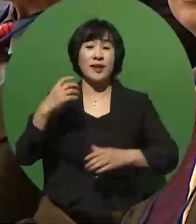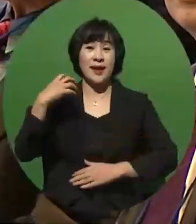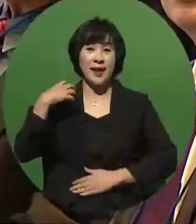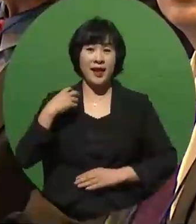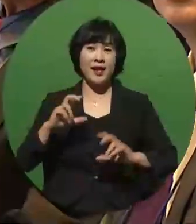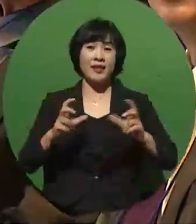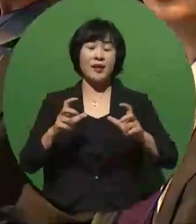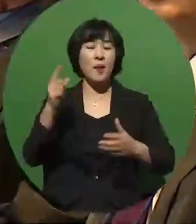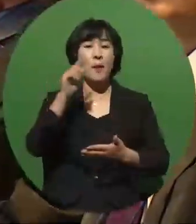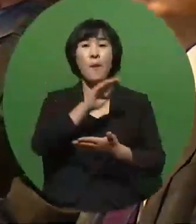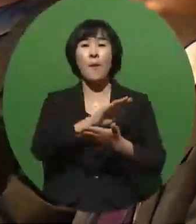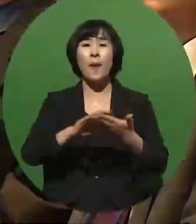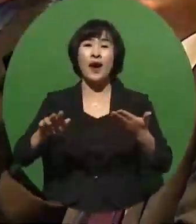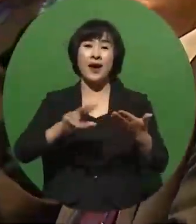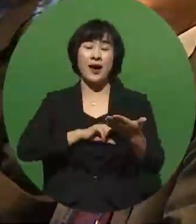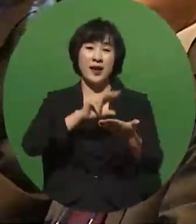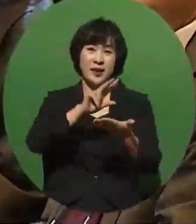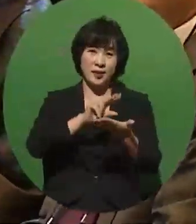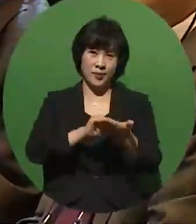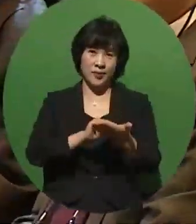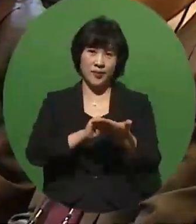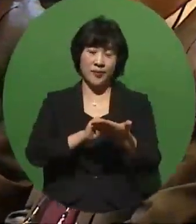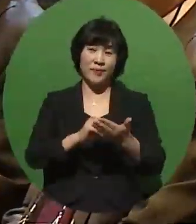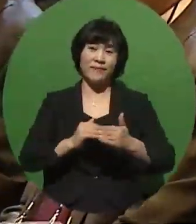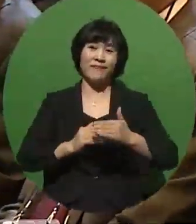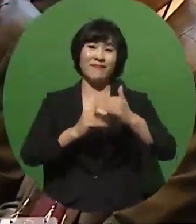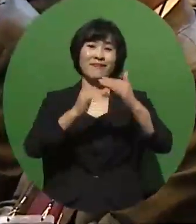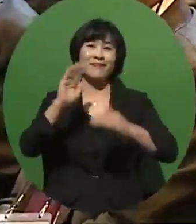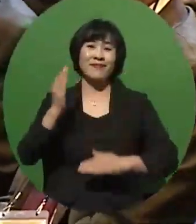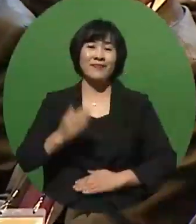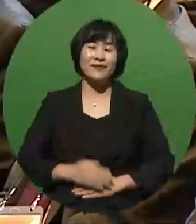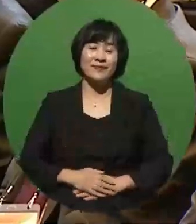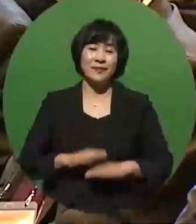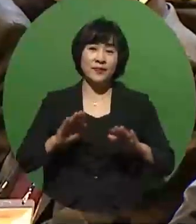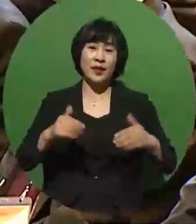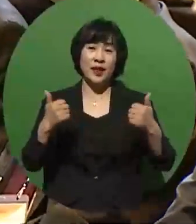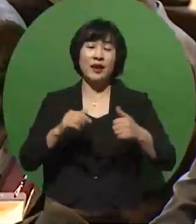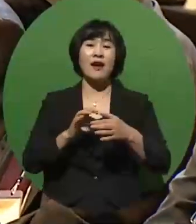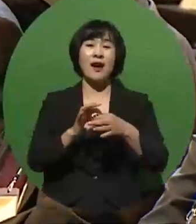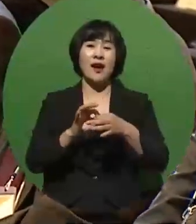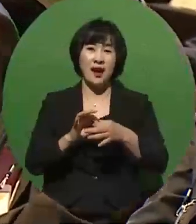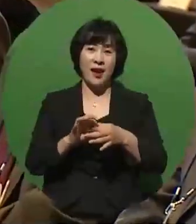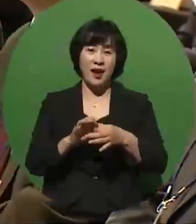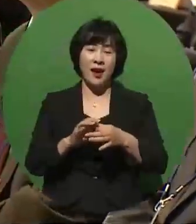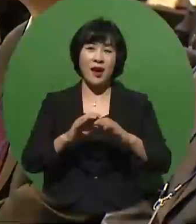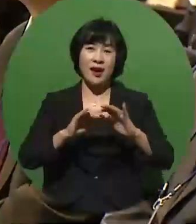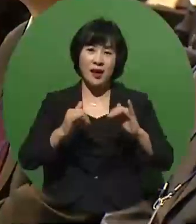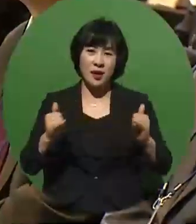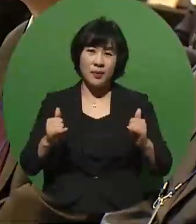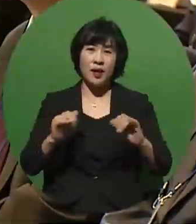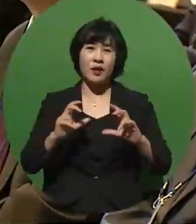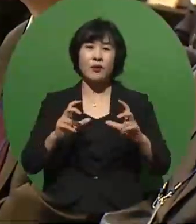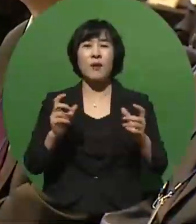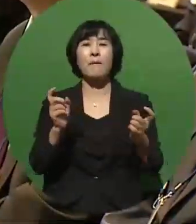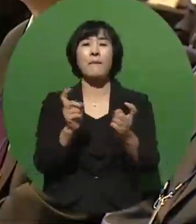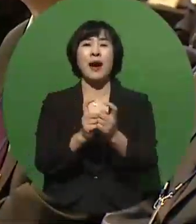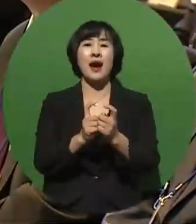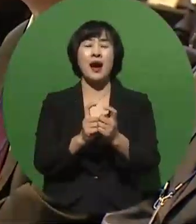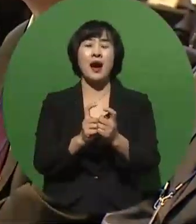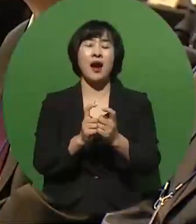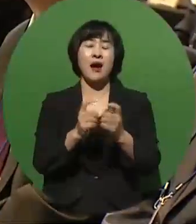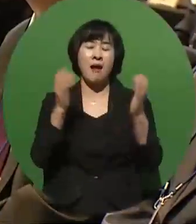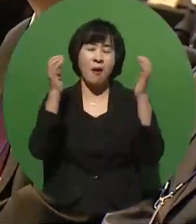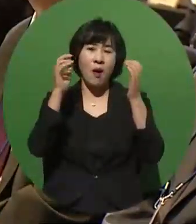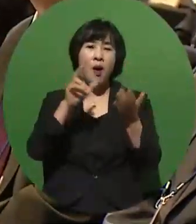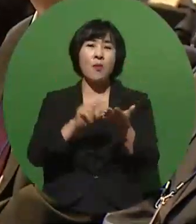challenges. The theme of this forum is global responsibility and global peace. Through this forum, I hope